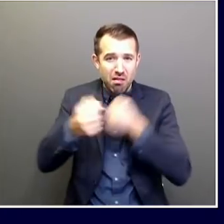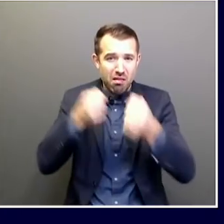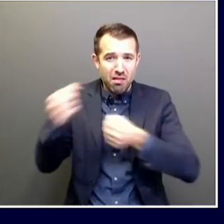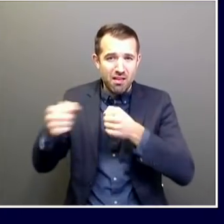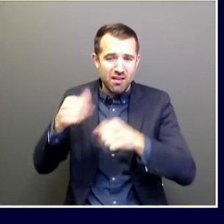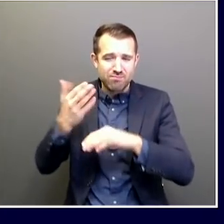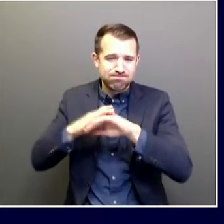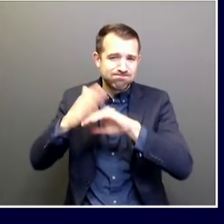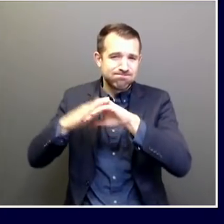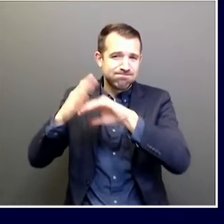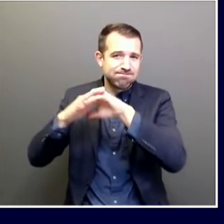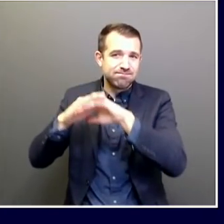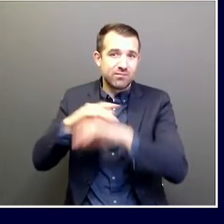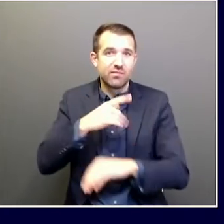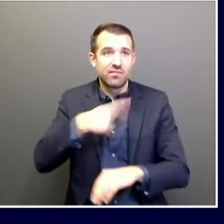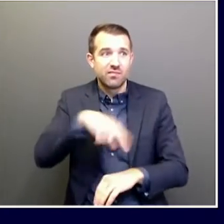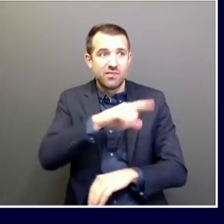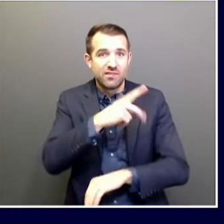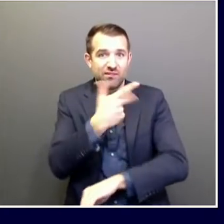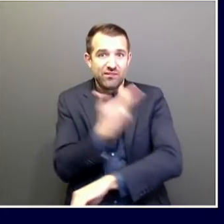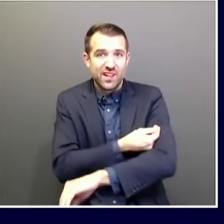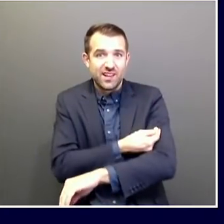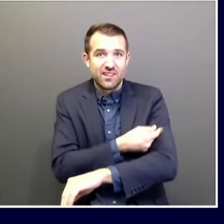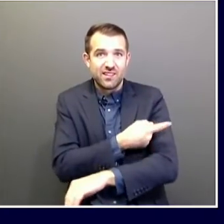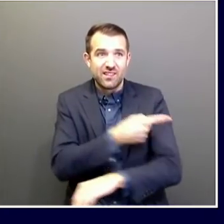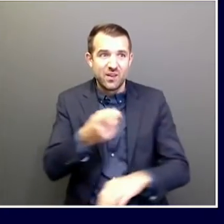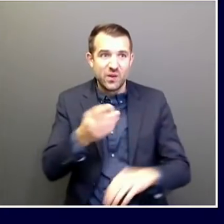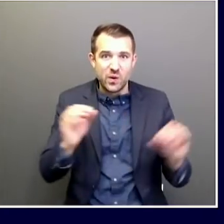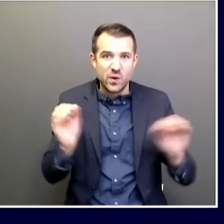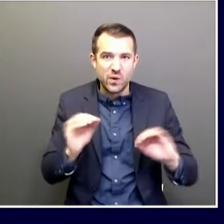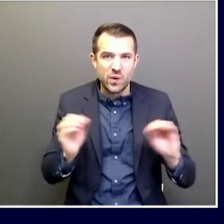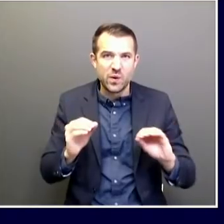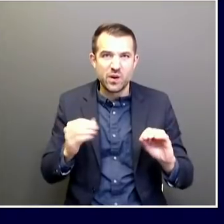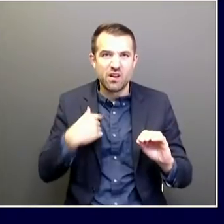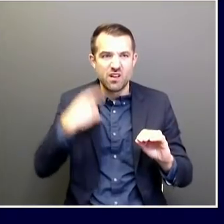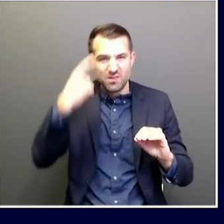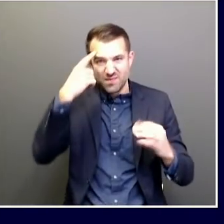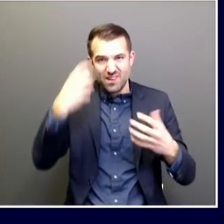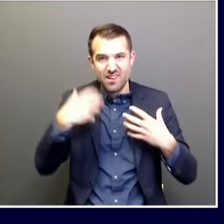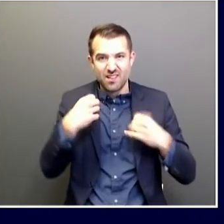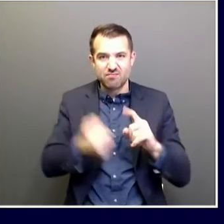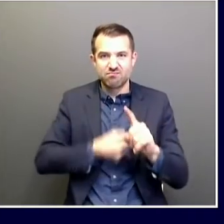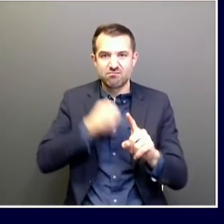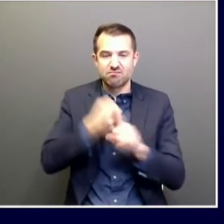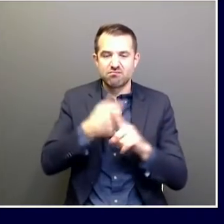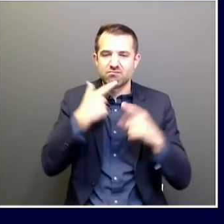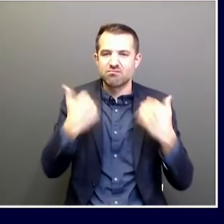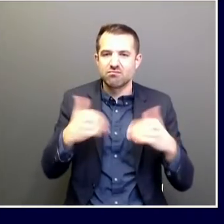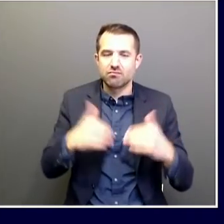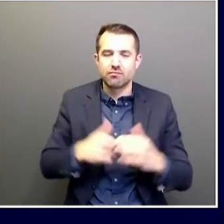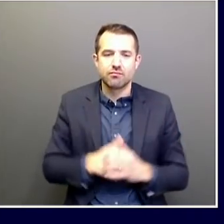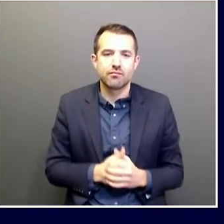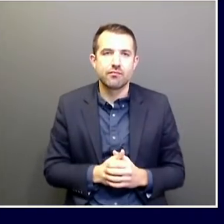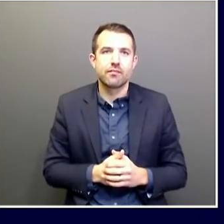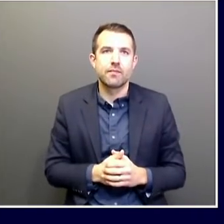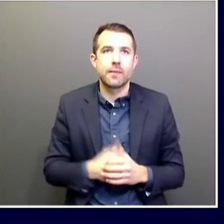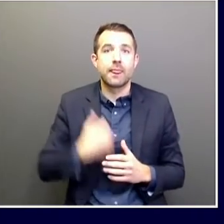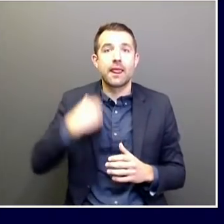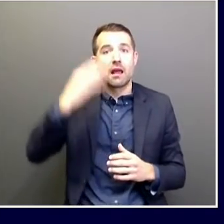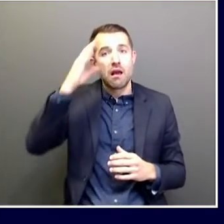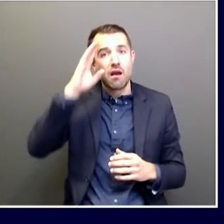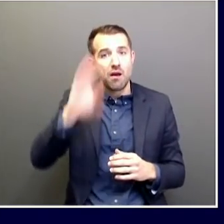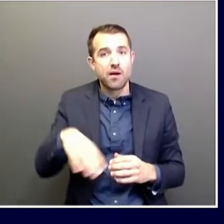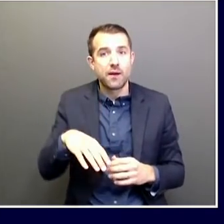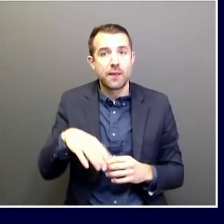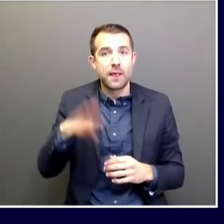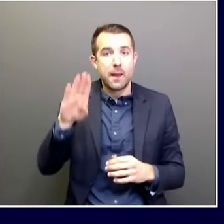vaccine. So the booster, I understand, may bring down those numbers, perhaps in a significant way. But